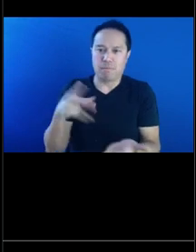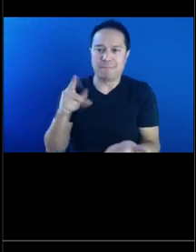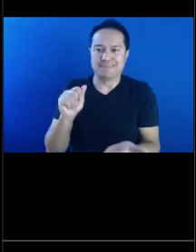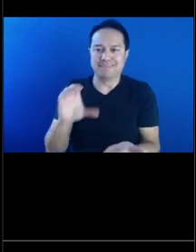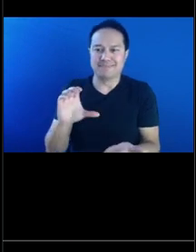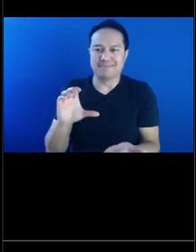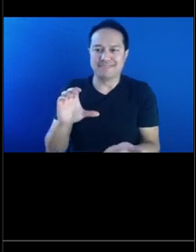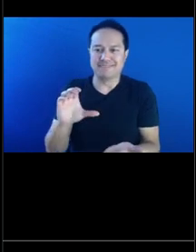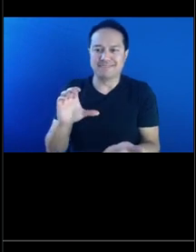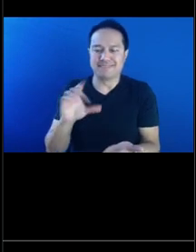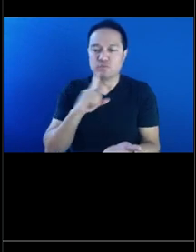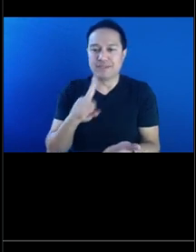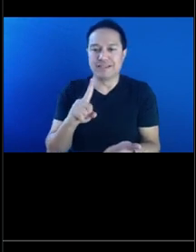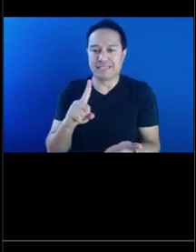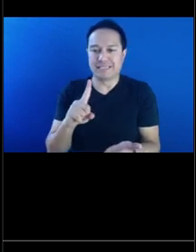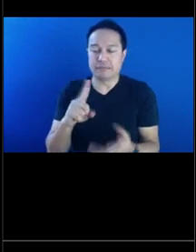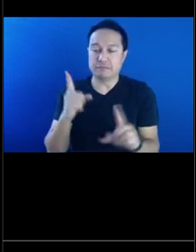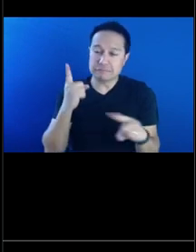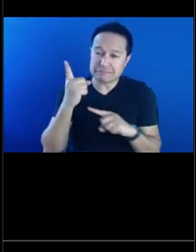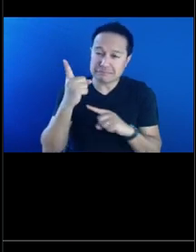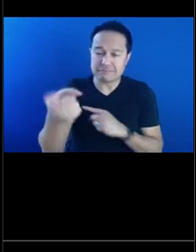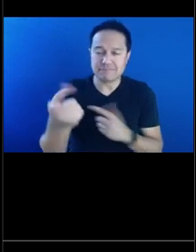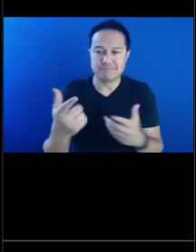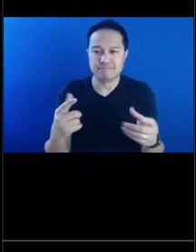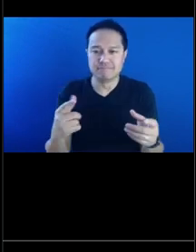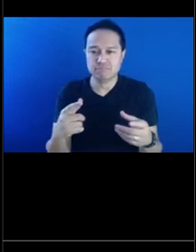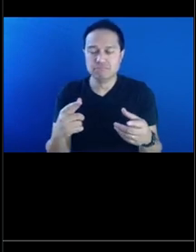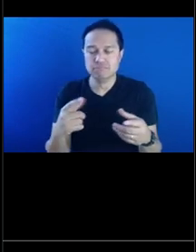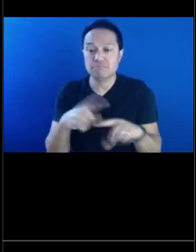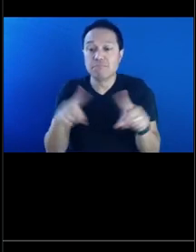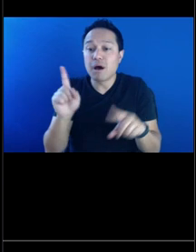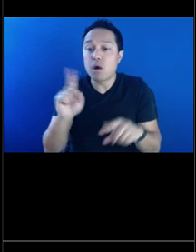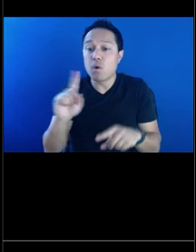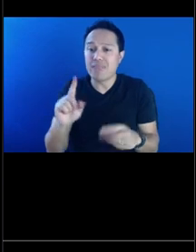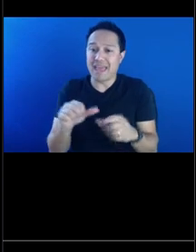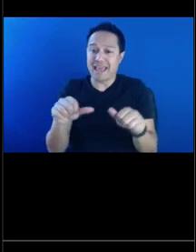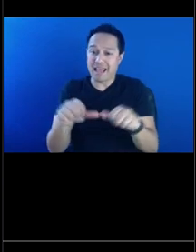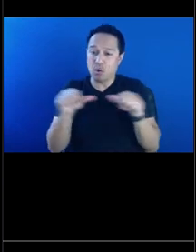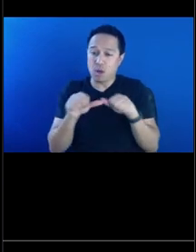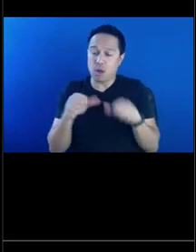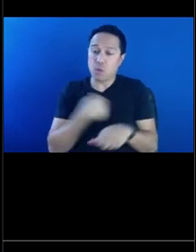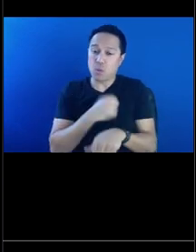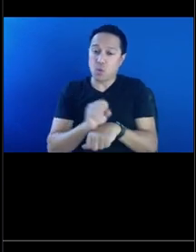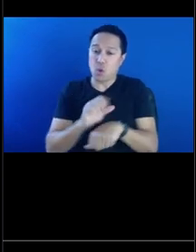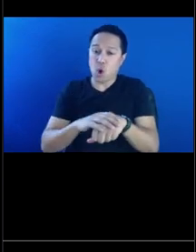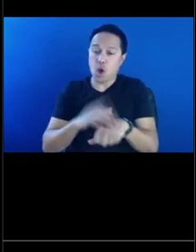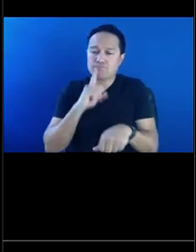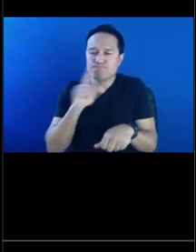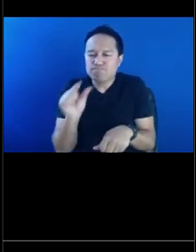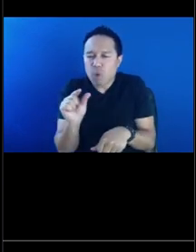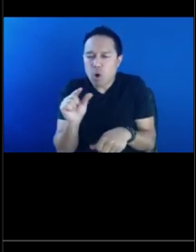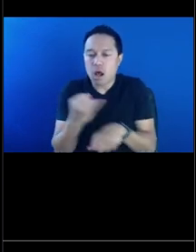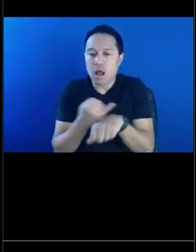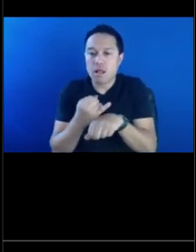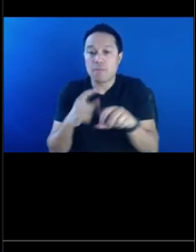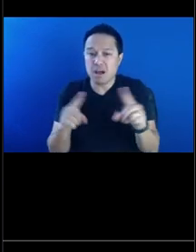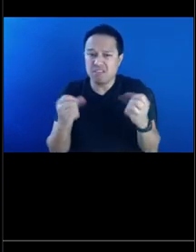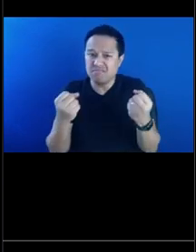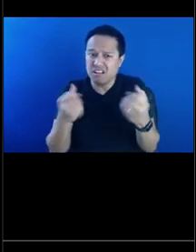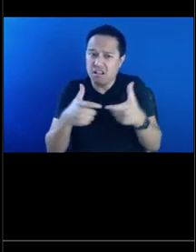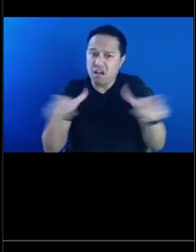isolated area. But the area that we're working with, while it's tiny little islands, is actually a huge area spanning